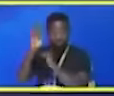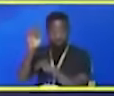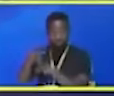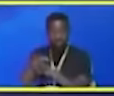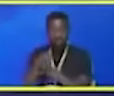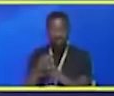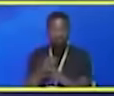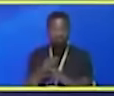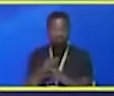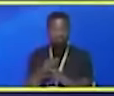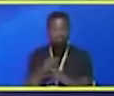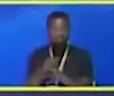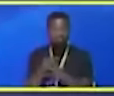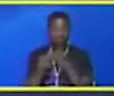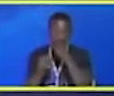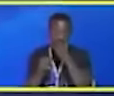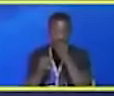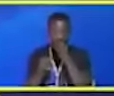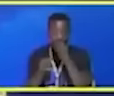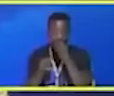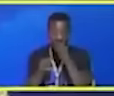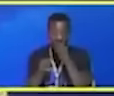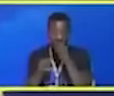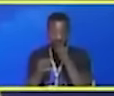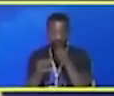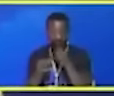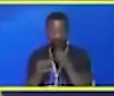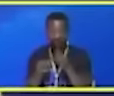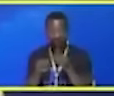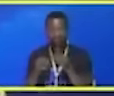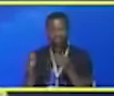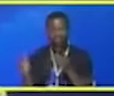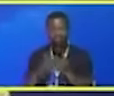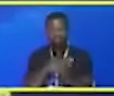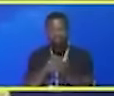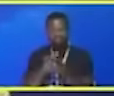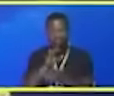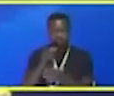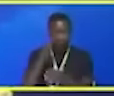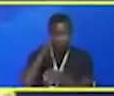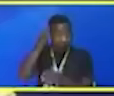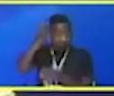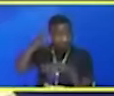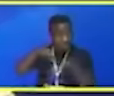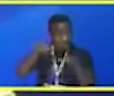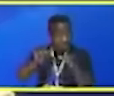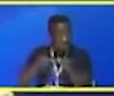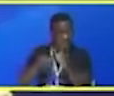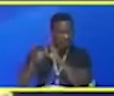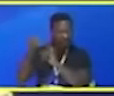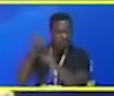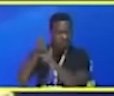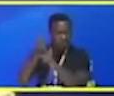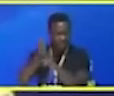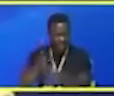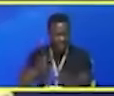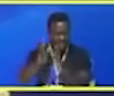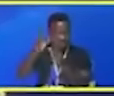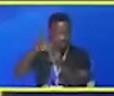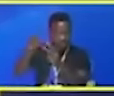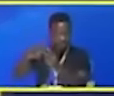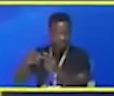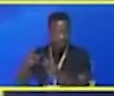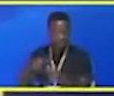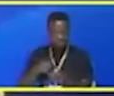now? At the detriment of your eternal destiny, he still gives you room to choose. I have